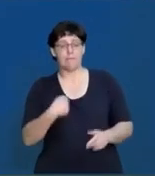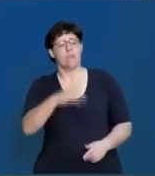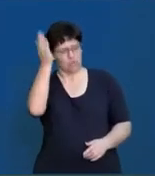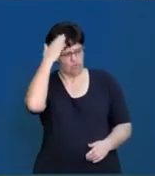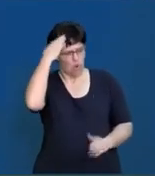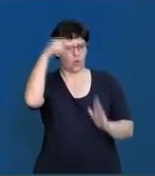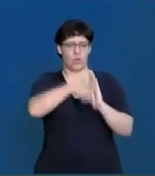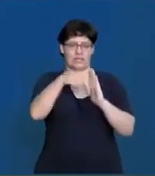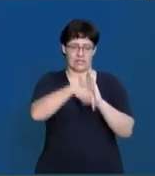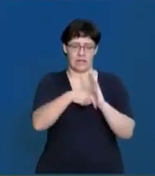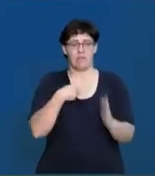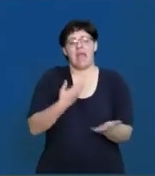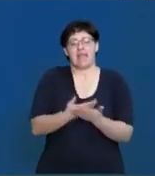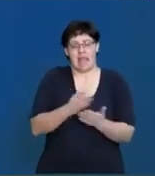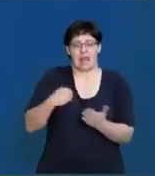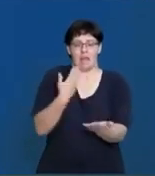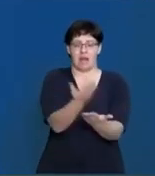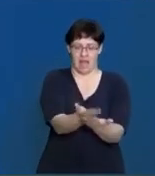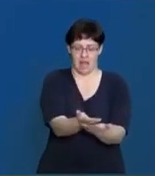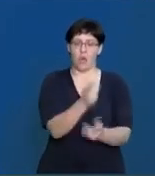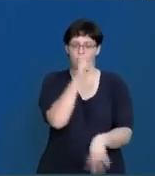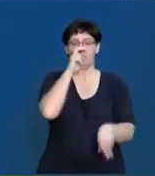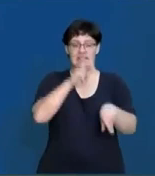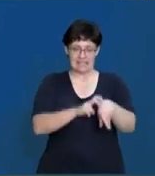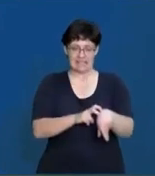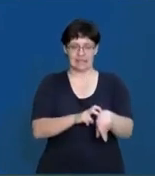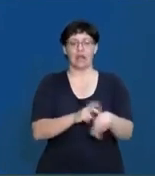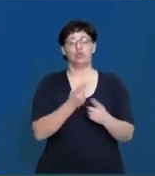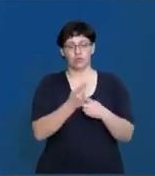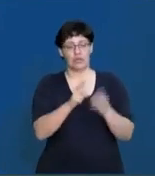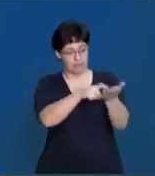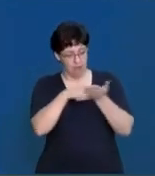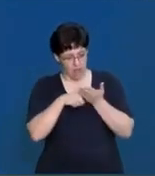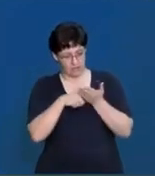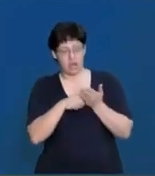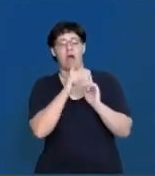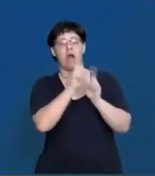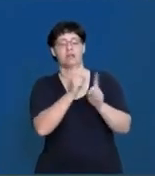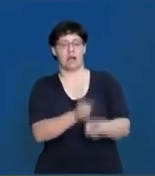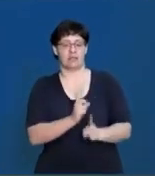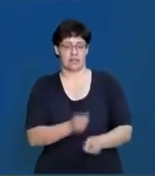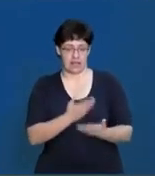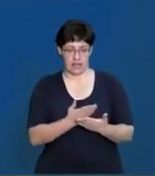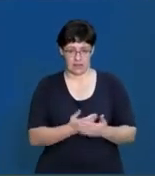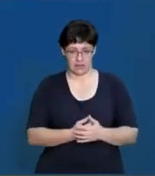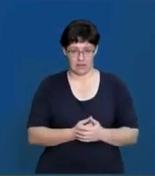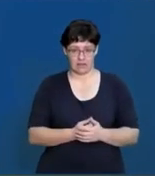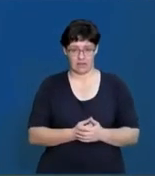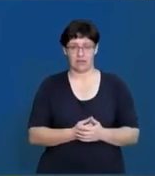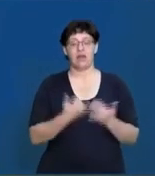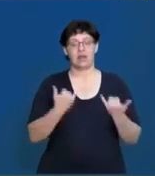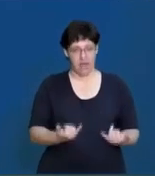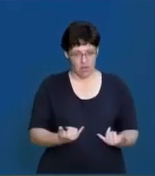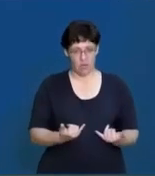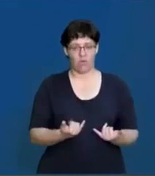need to demonstrate to the marker or the examiner that you know the content and you are able to apply what is needed to be able to meet the